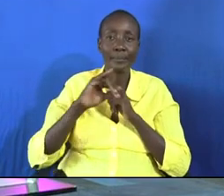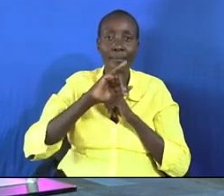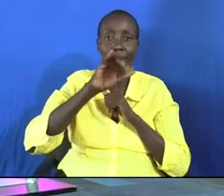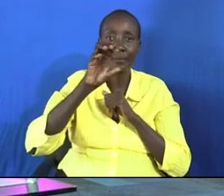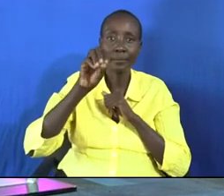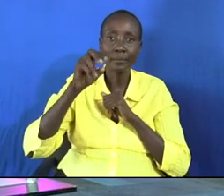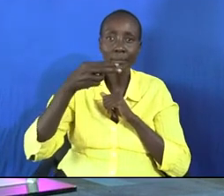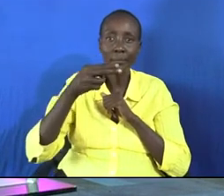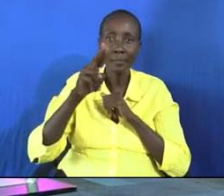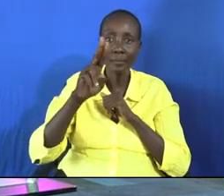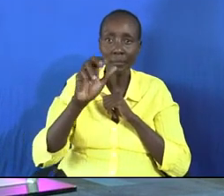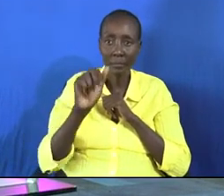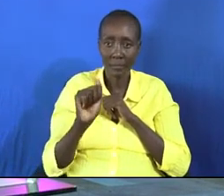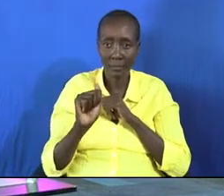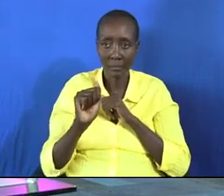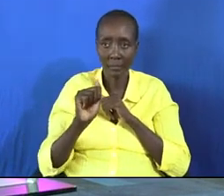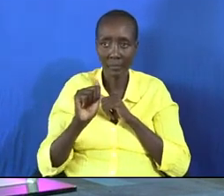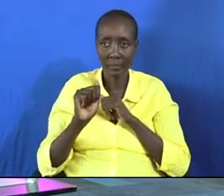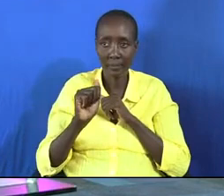Joshua,